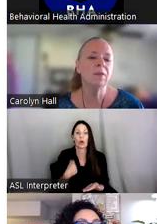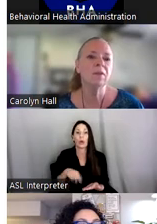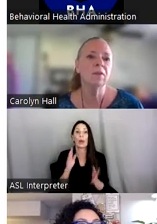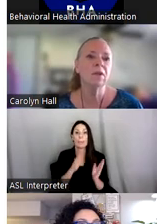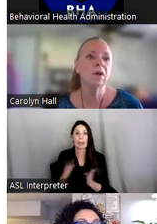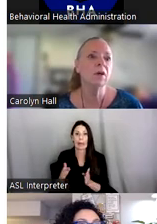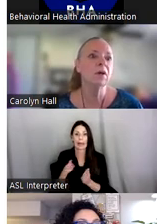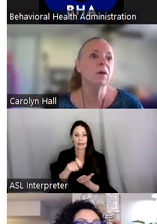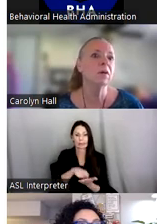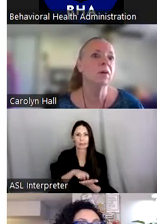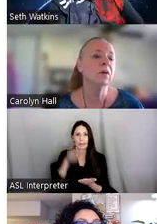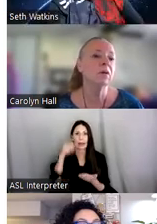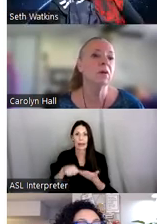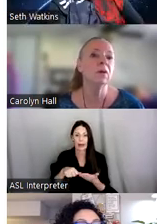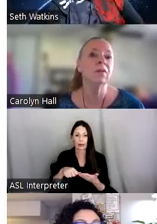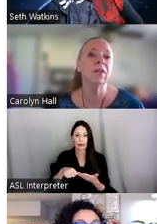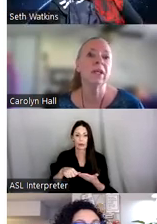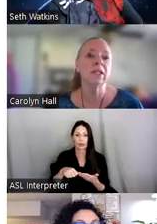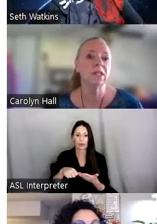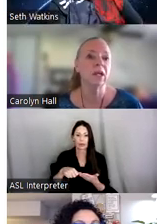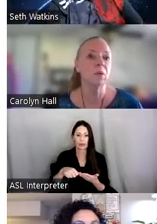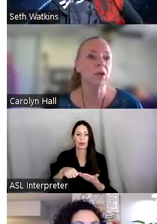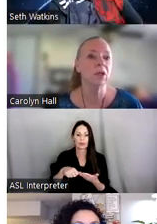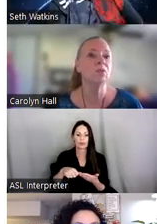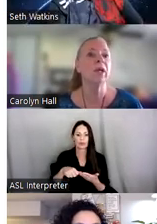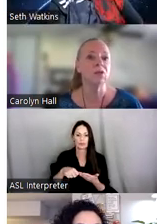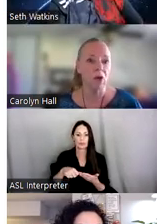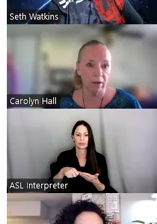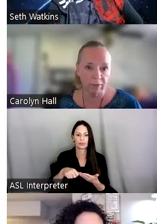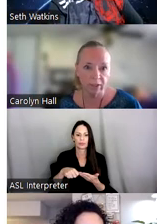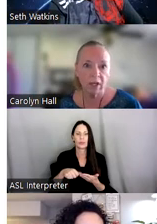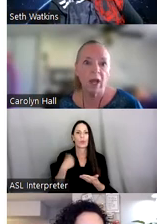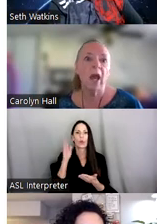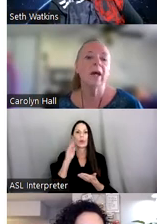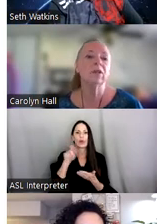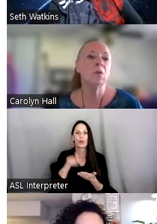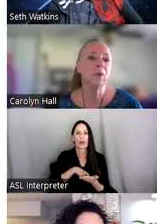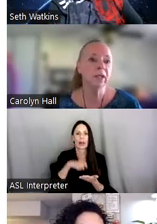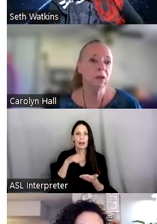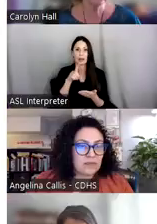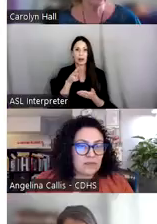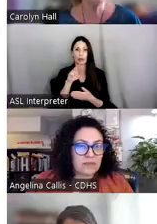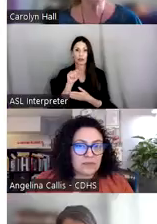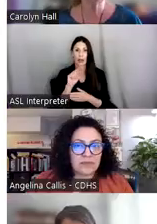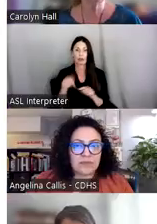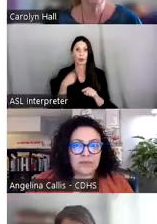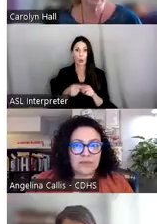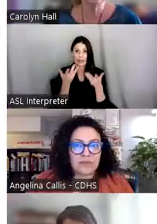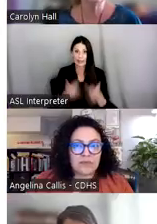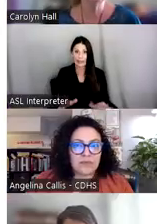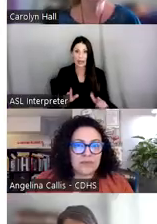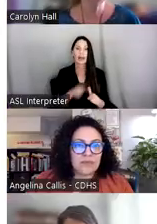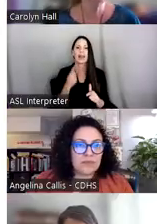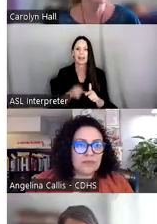And the thing is like, we're going to write a draft. And when we get it all done, we are going to bring